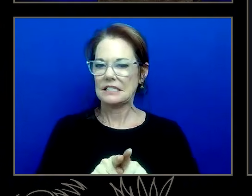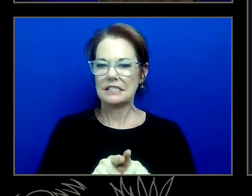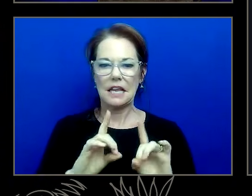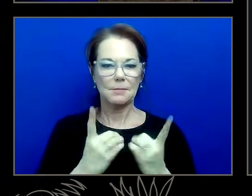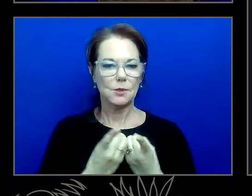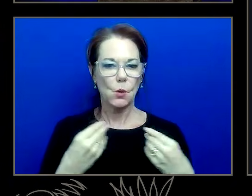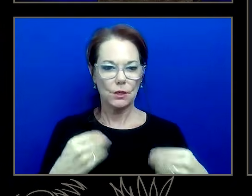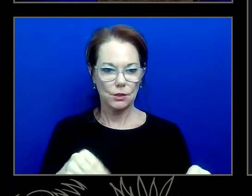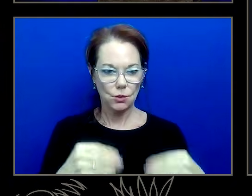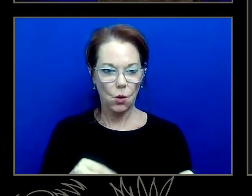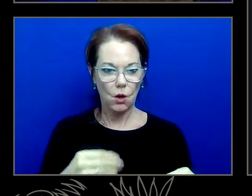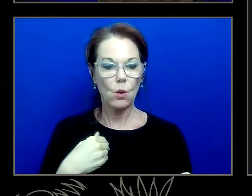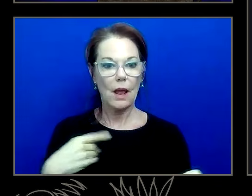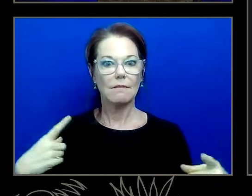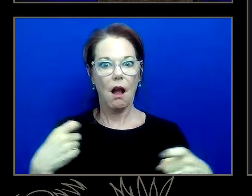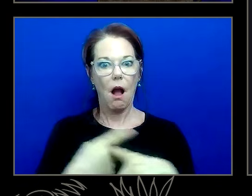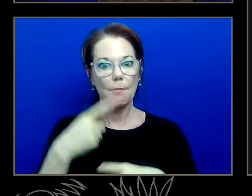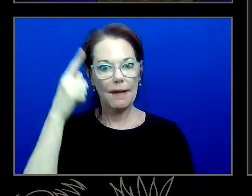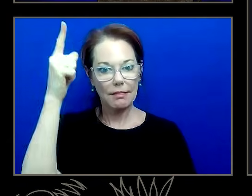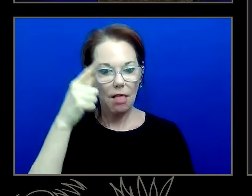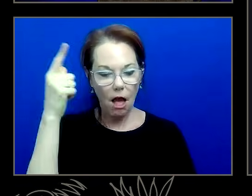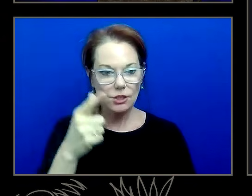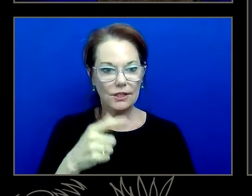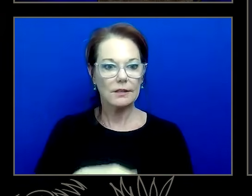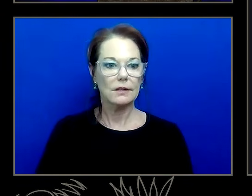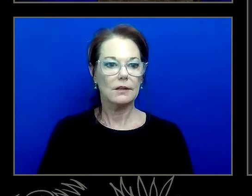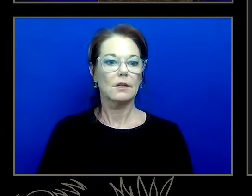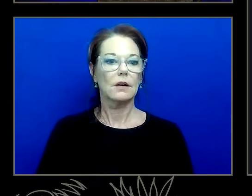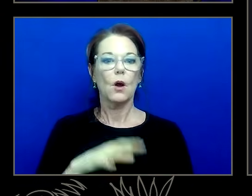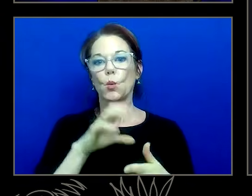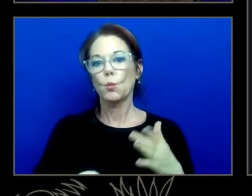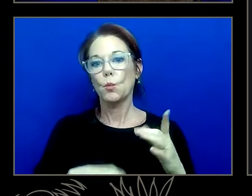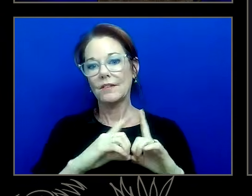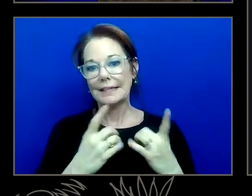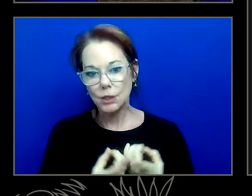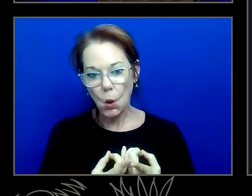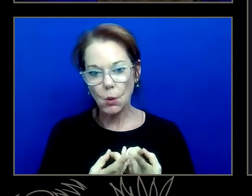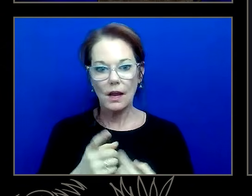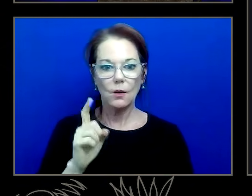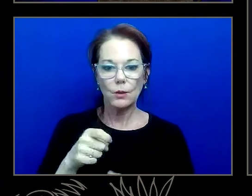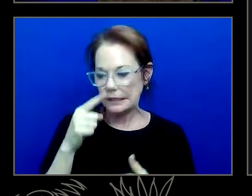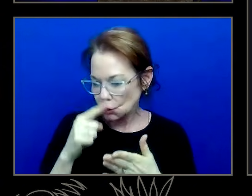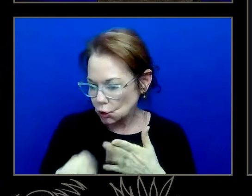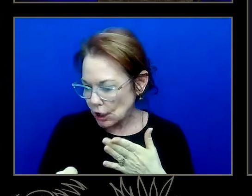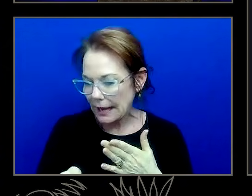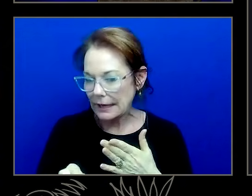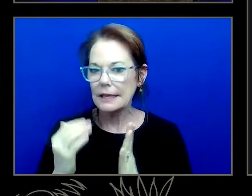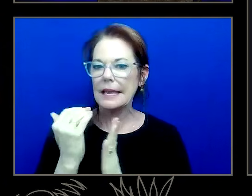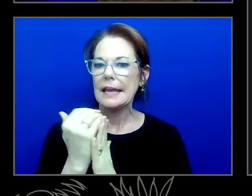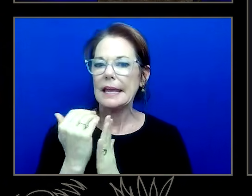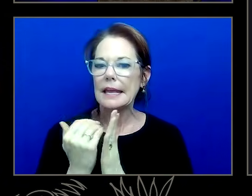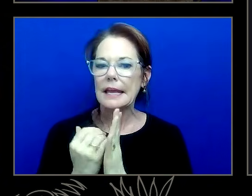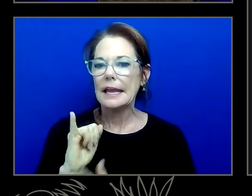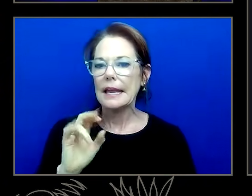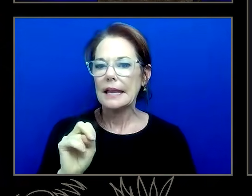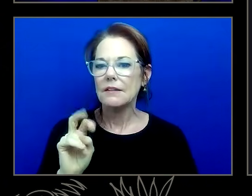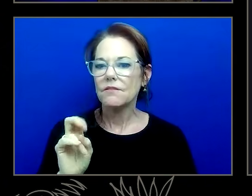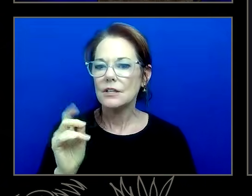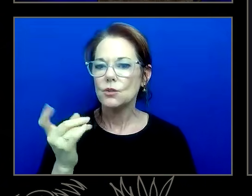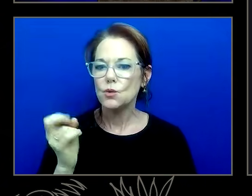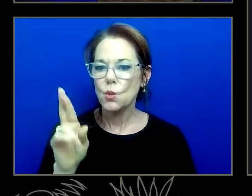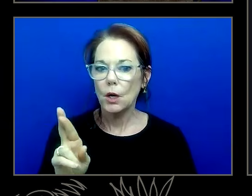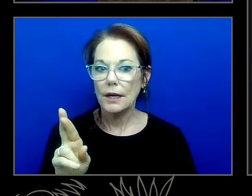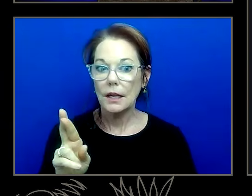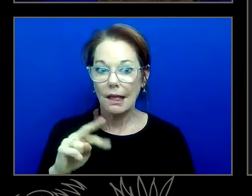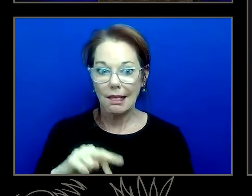complex logic for adding a donut, removing a donut. We might want to check the inventory, etc. These are things where we don't necessarily want